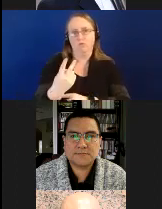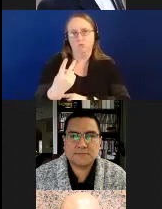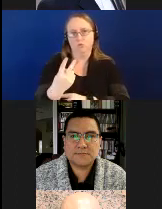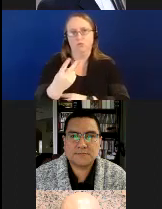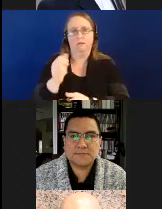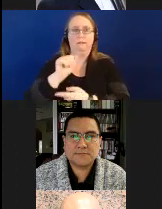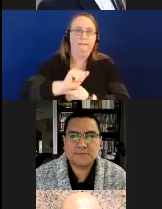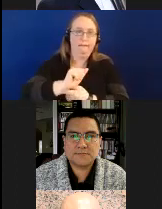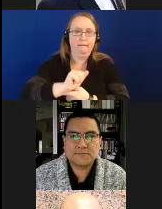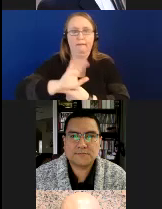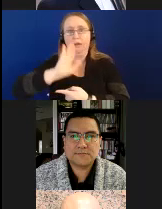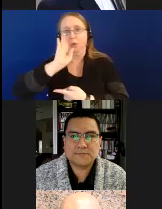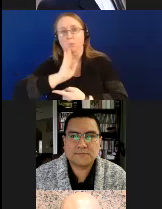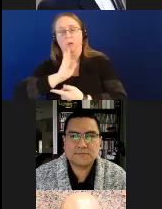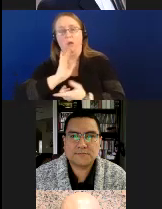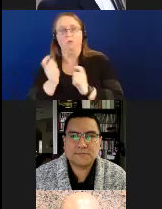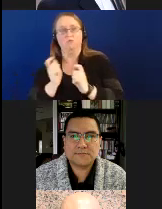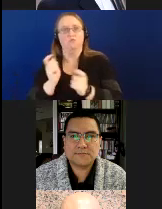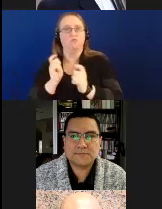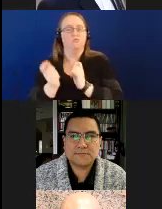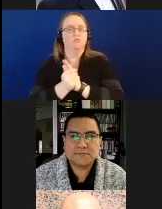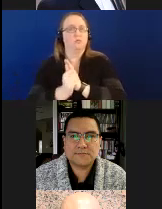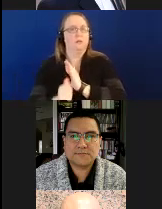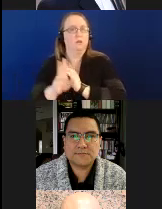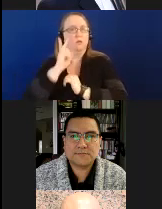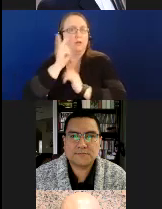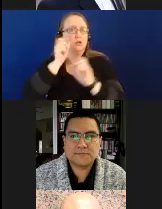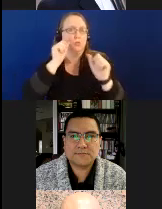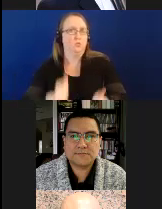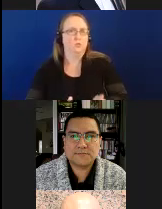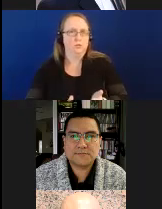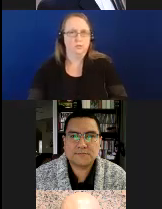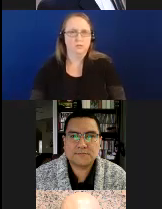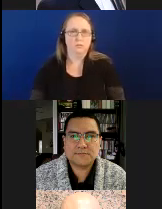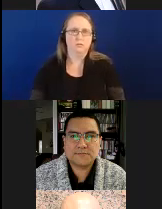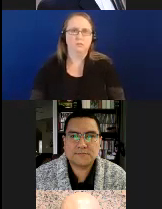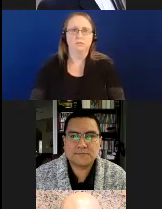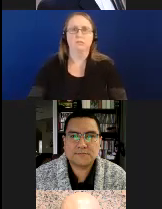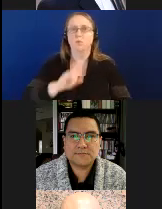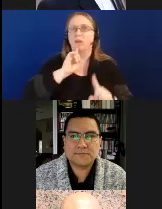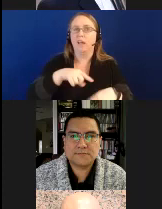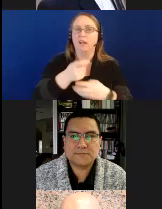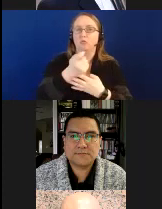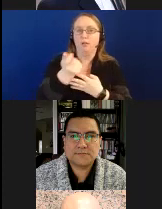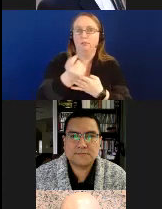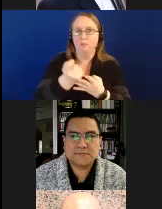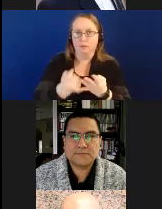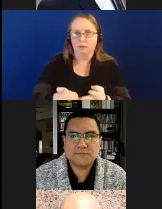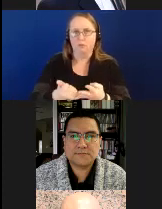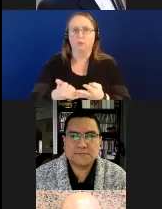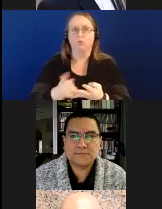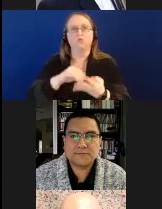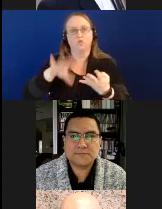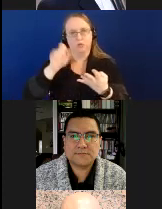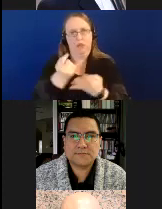A. Brown adapted her technique as her vision worsened. The answer eliminator allows students to cross out